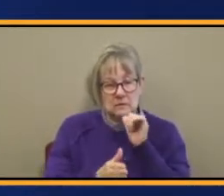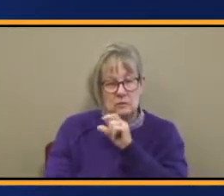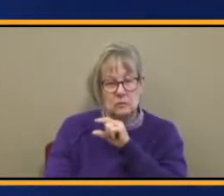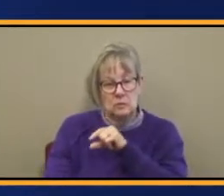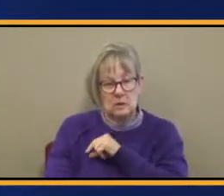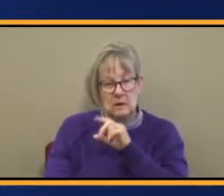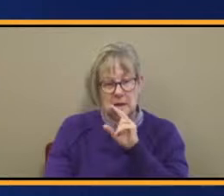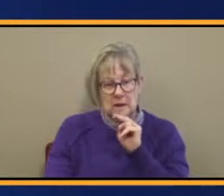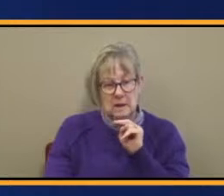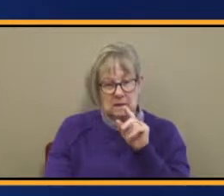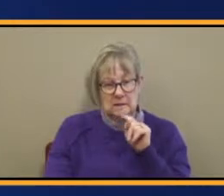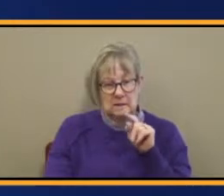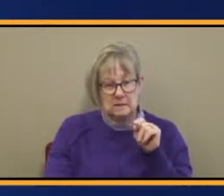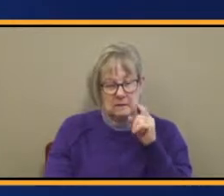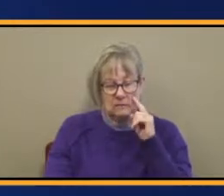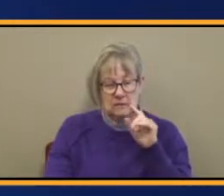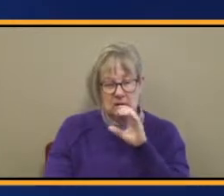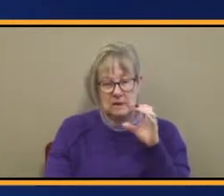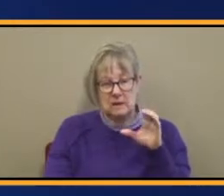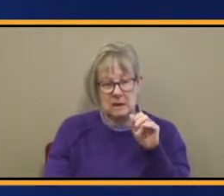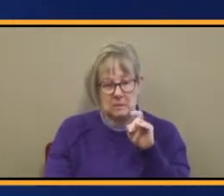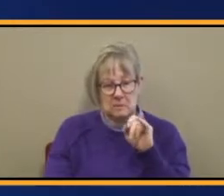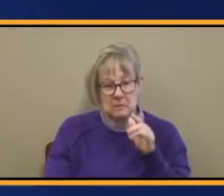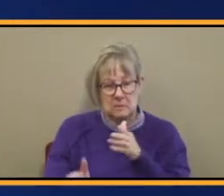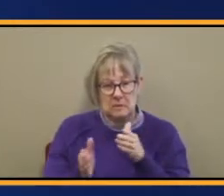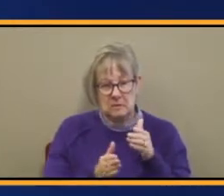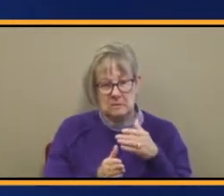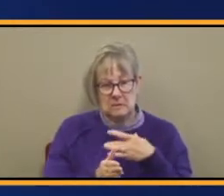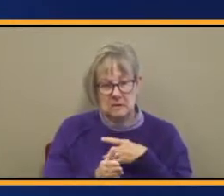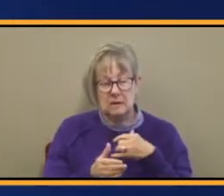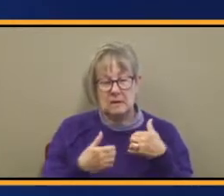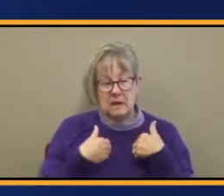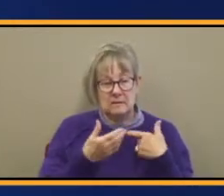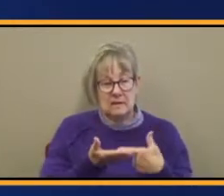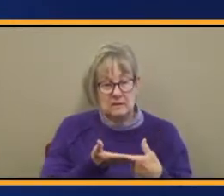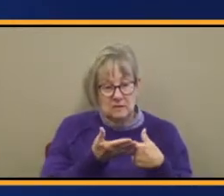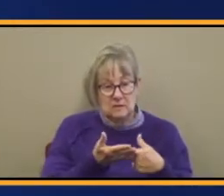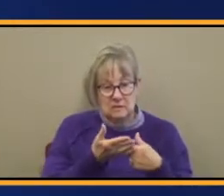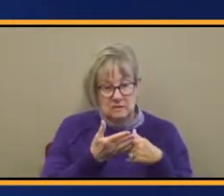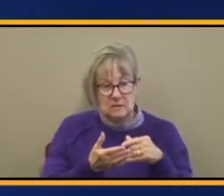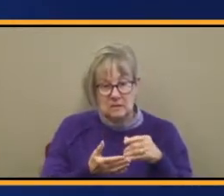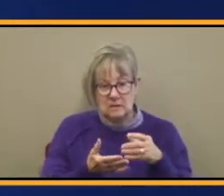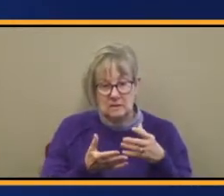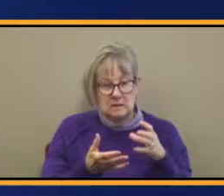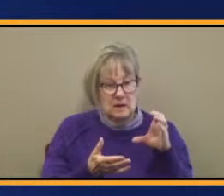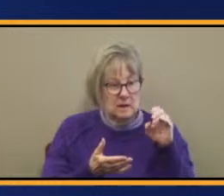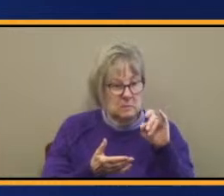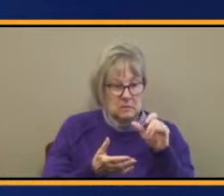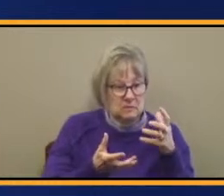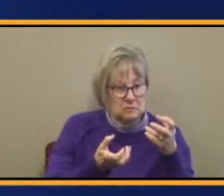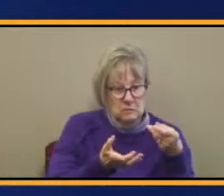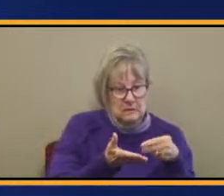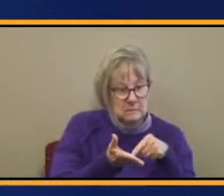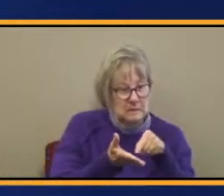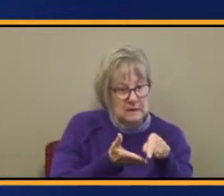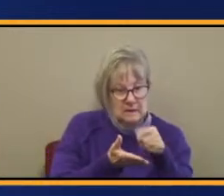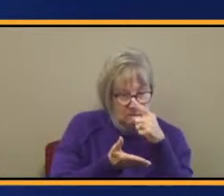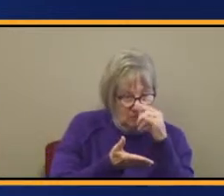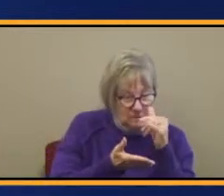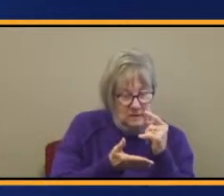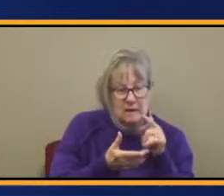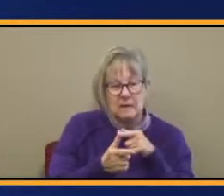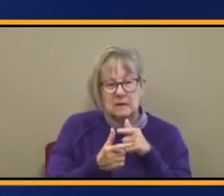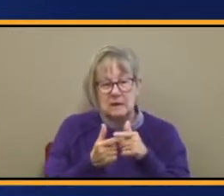NTP, other things for the capital plan. Would like to have the conversation. If council doesn't want to fund it, at least let's have a conversation on which projects